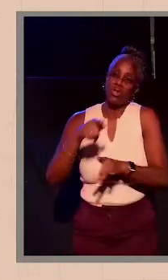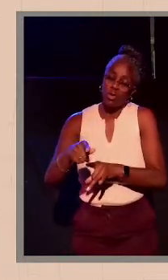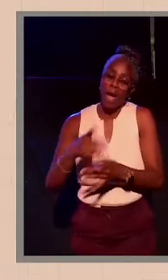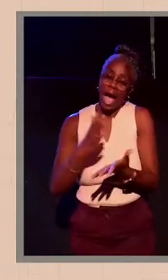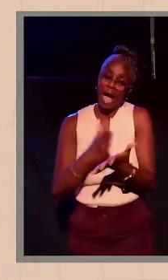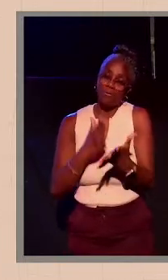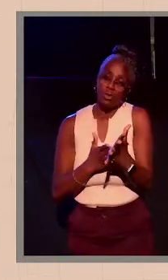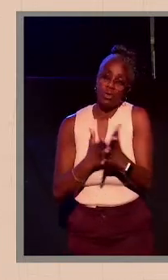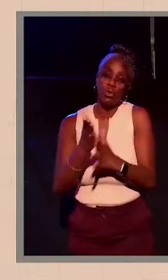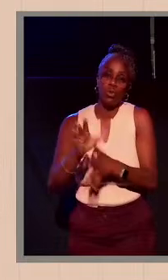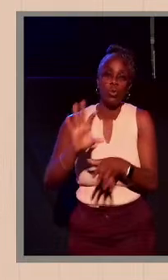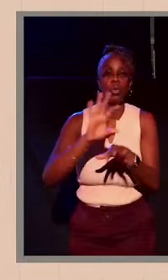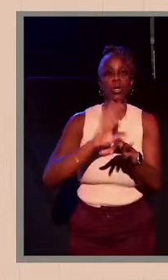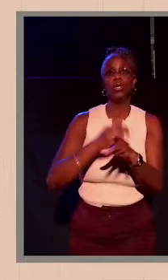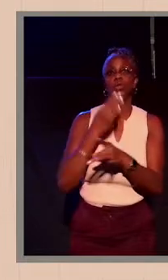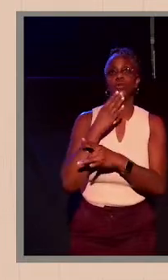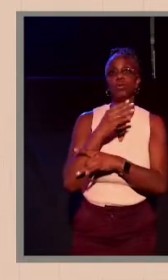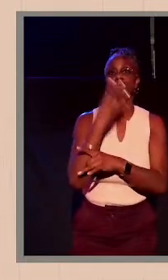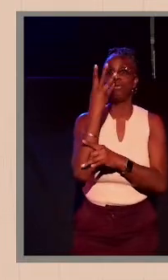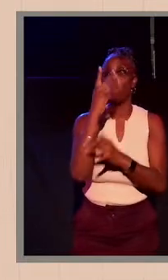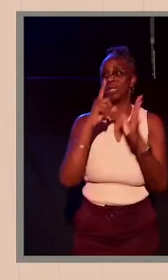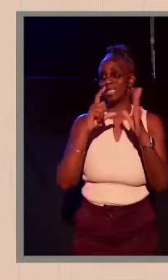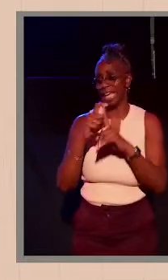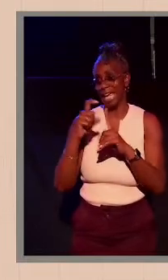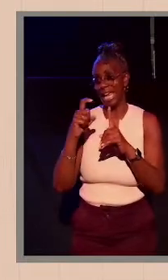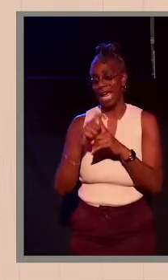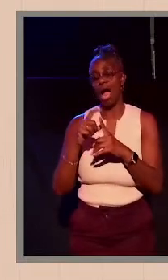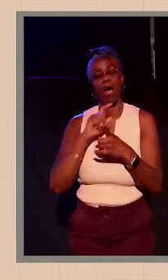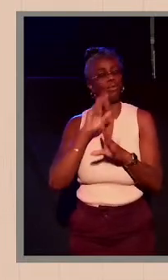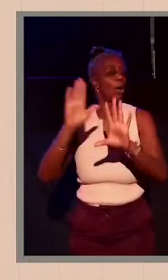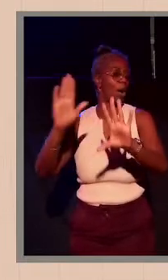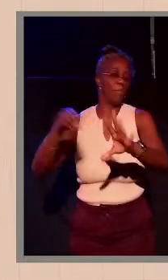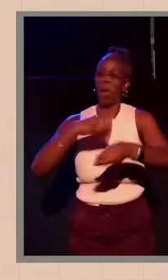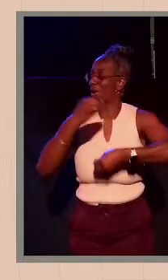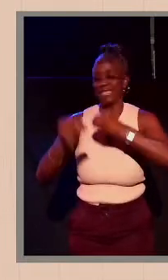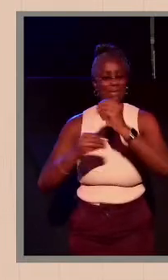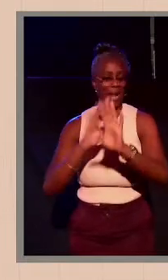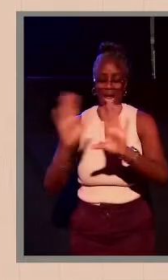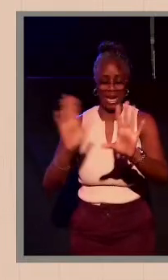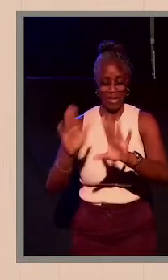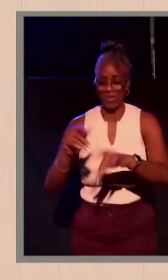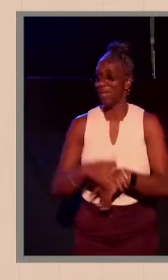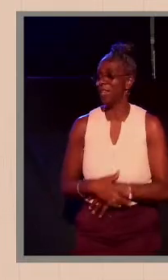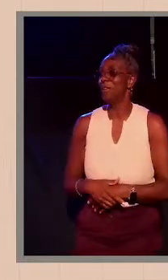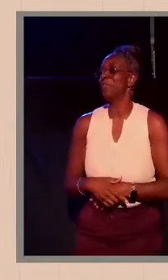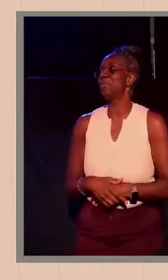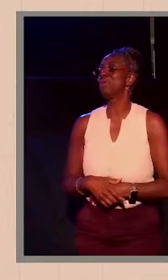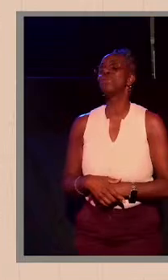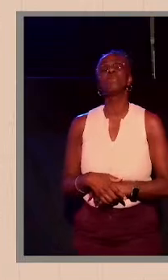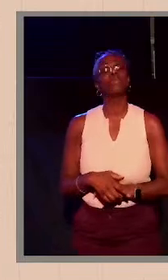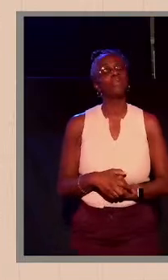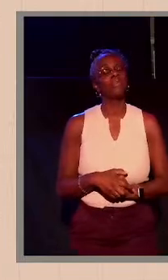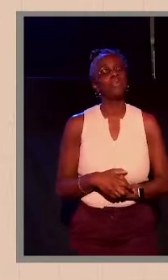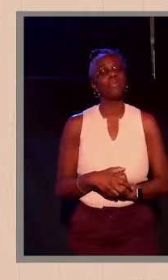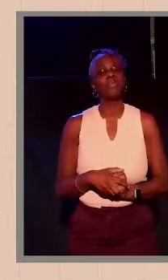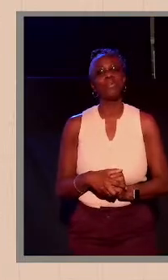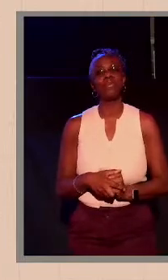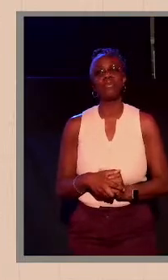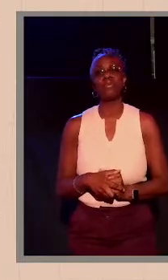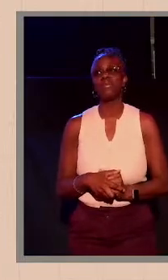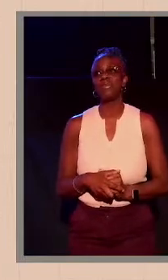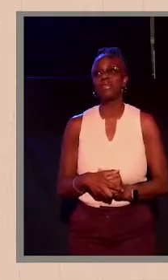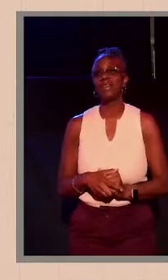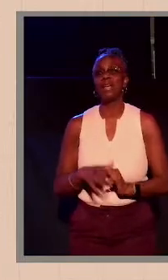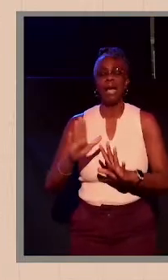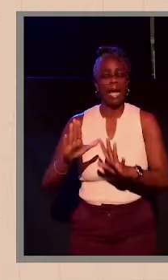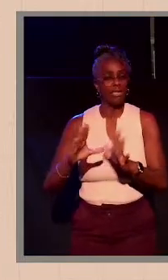Gimbal in lock. terms of doing this. Yeah, gimbal lock. Go and ask this guy here. So it's hard to